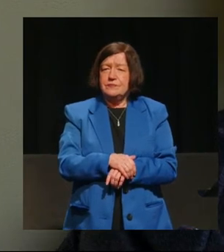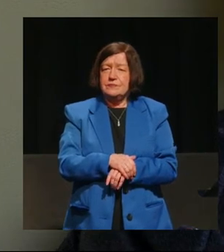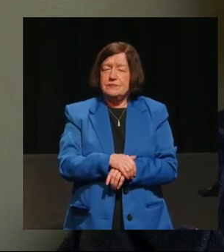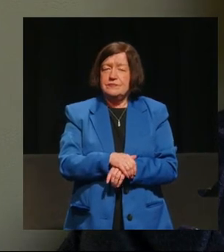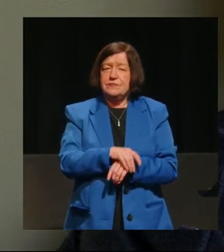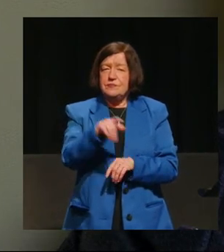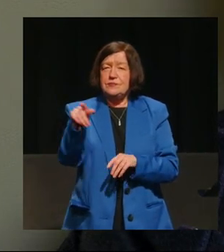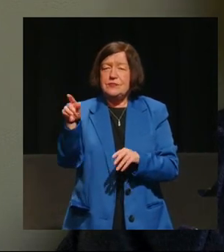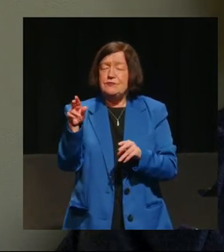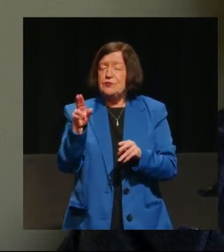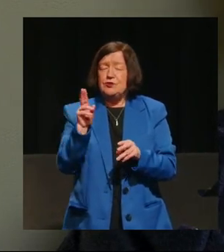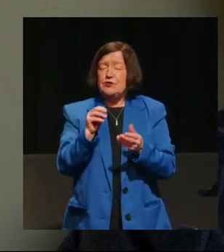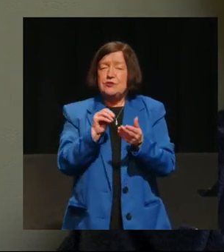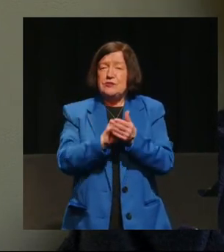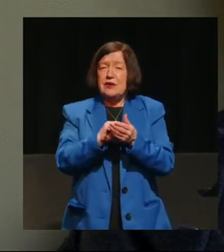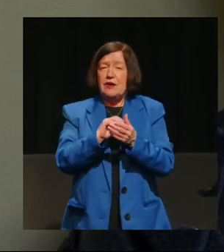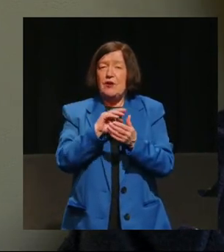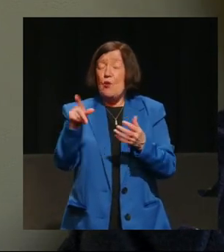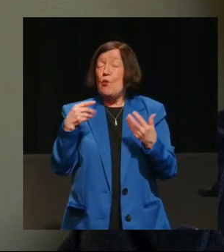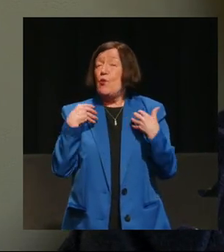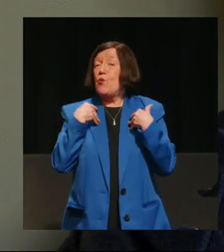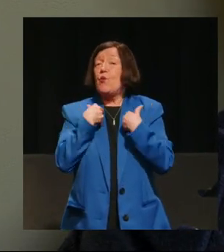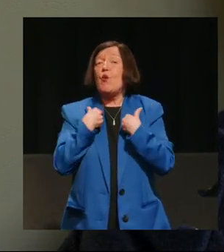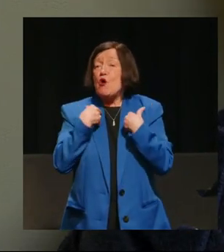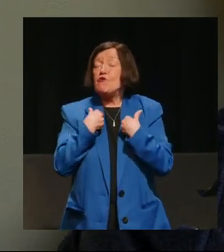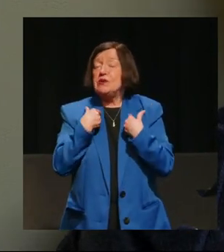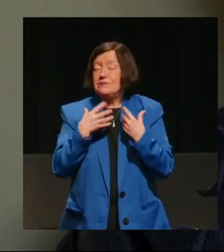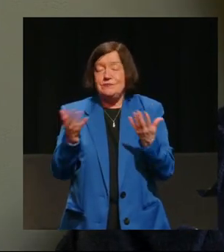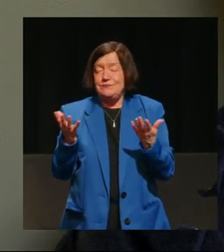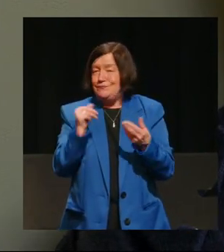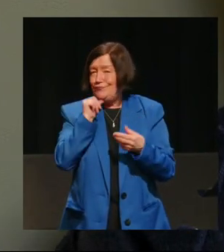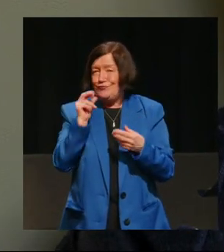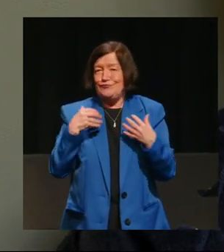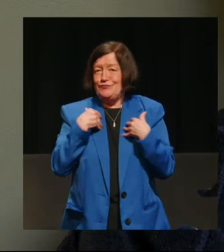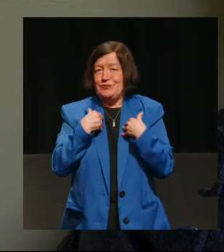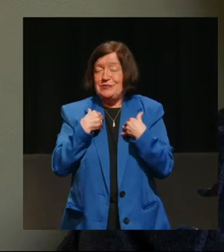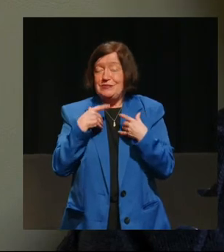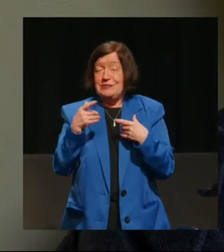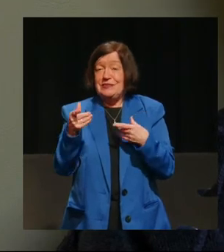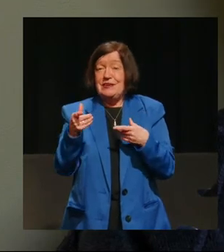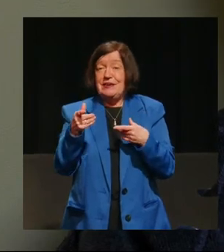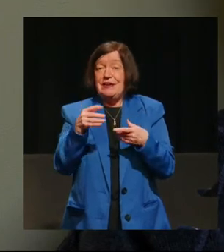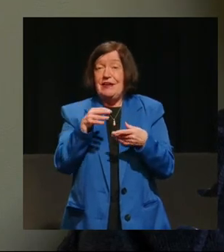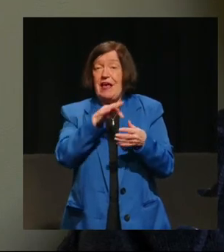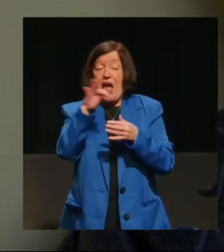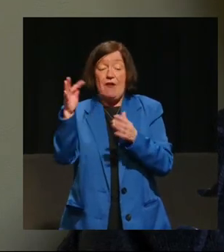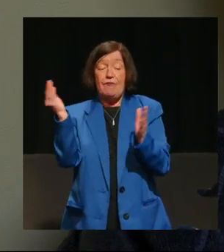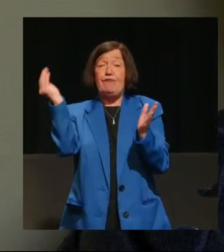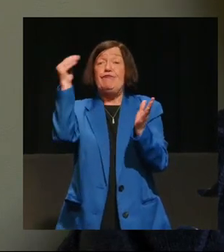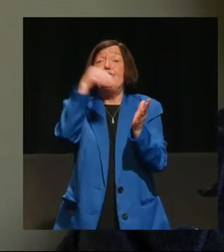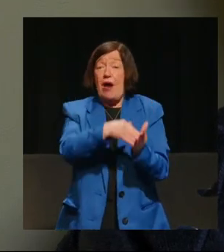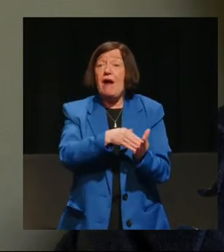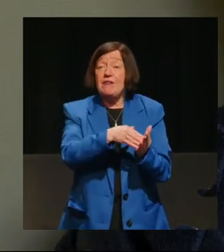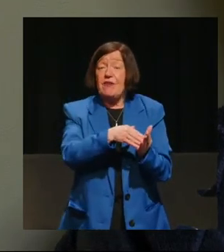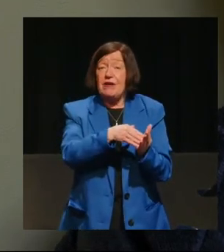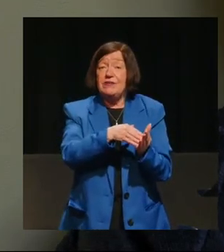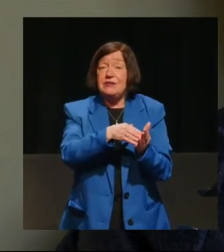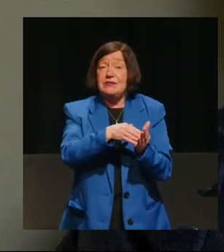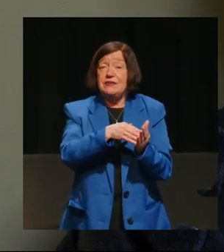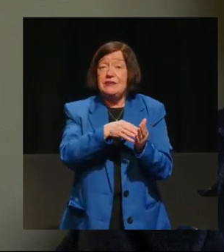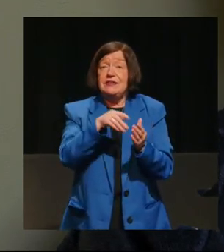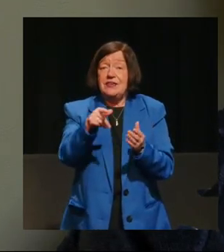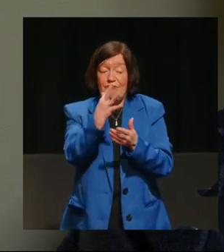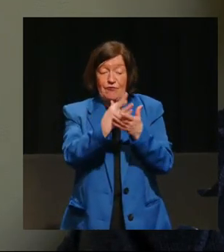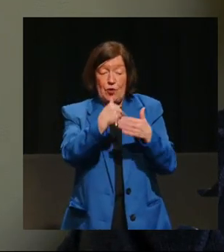We shouldn't have worried because they were, after arrival, they were